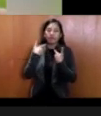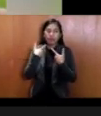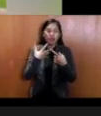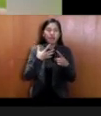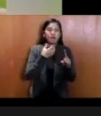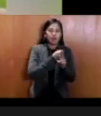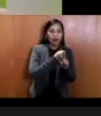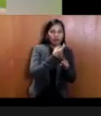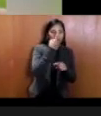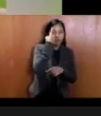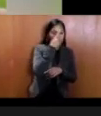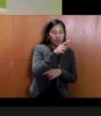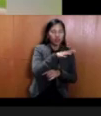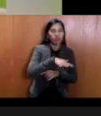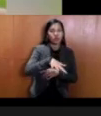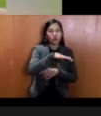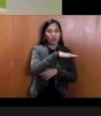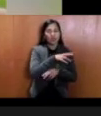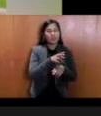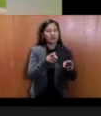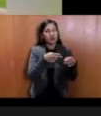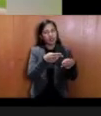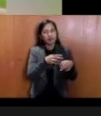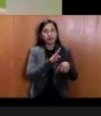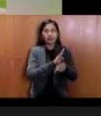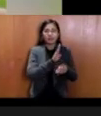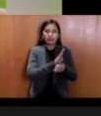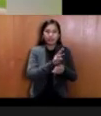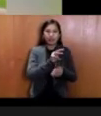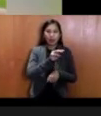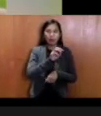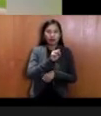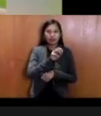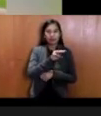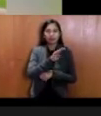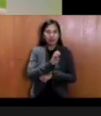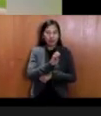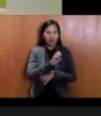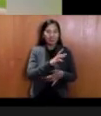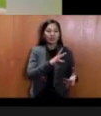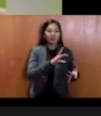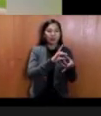the MSMEs, which form part of the supply chain. So